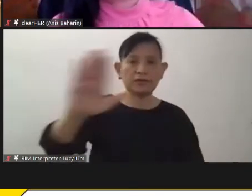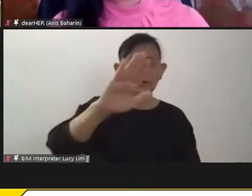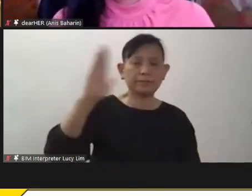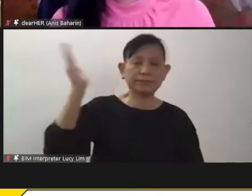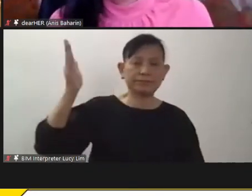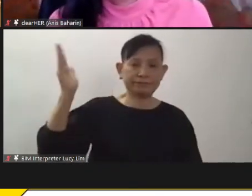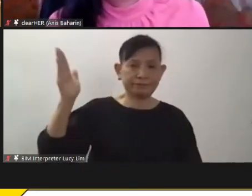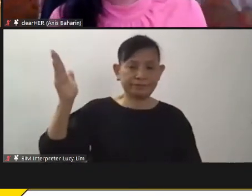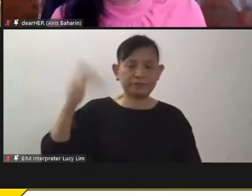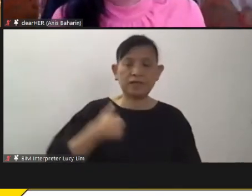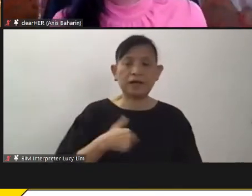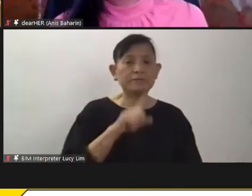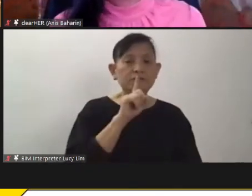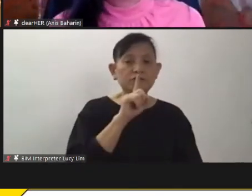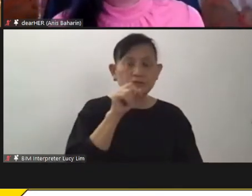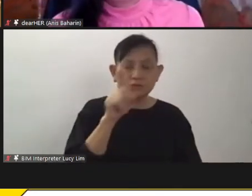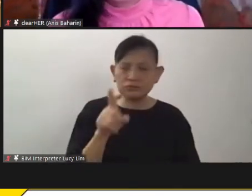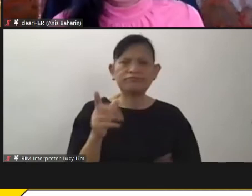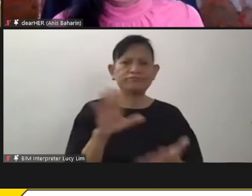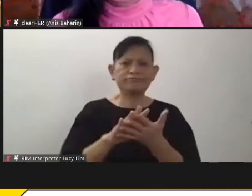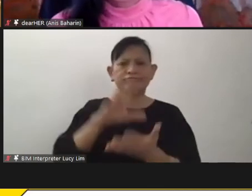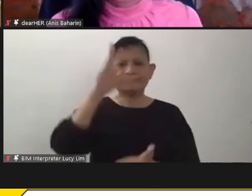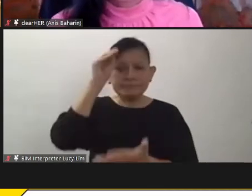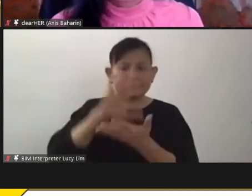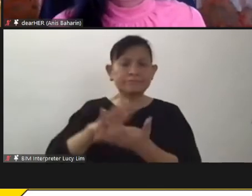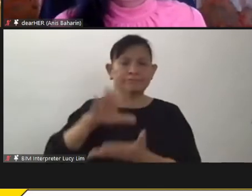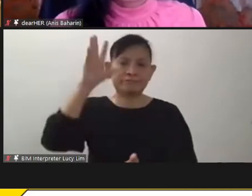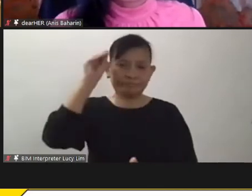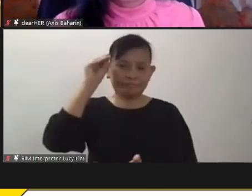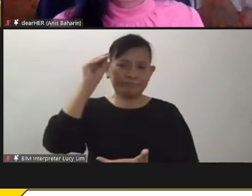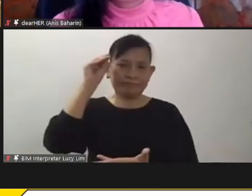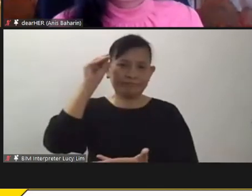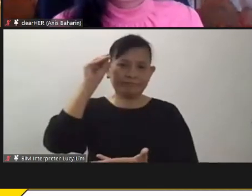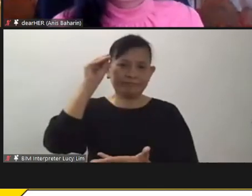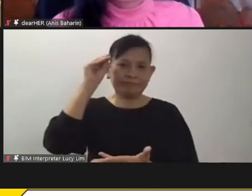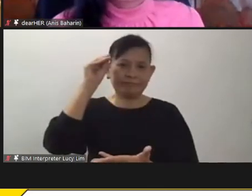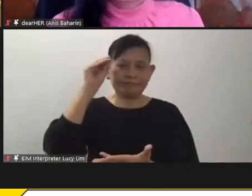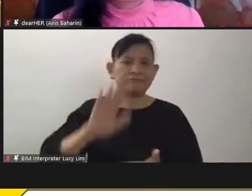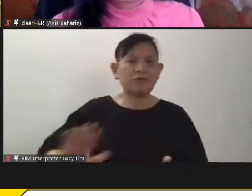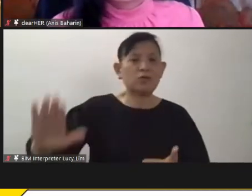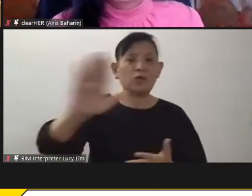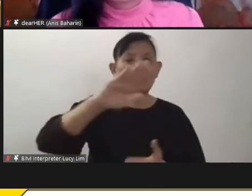I'm sure all of us learned so much from all the stellar speakers that we have today.